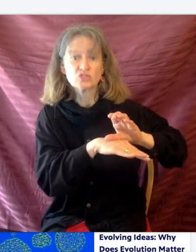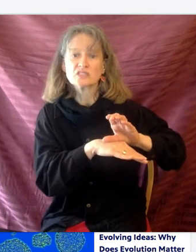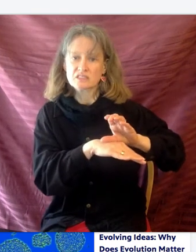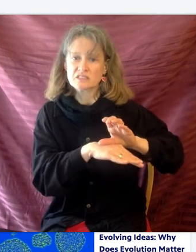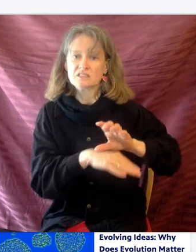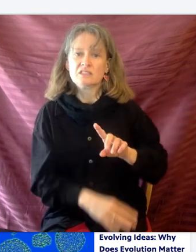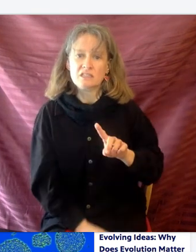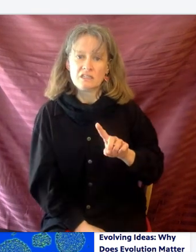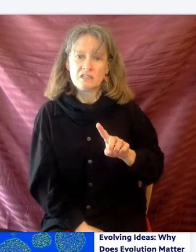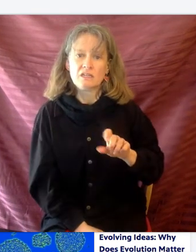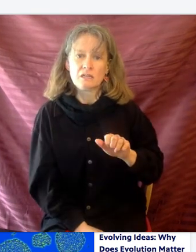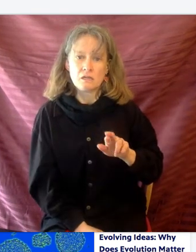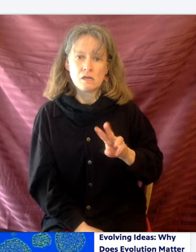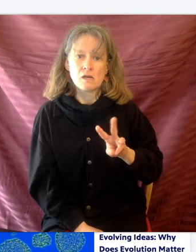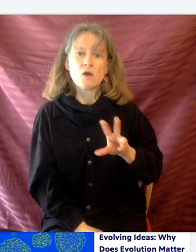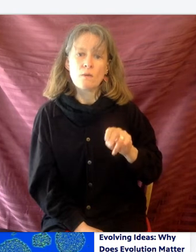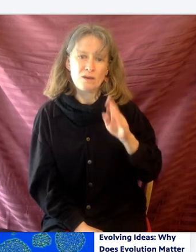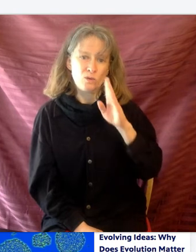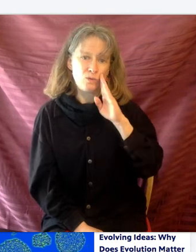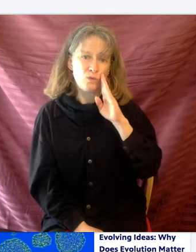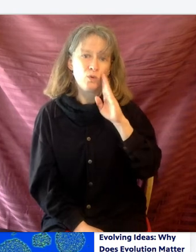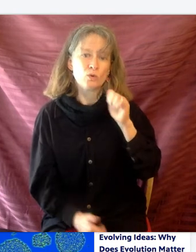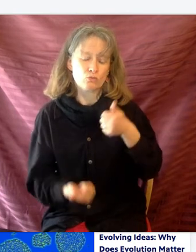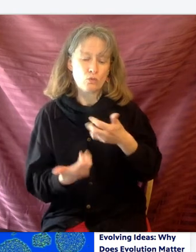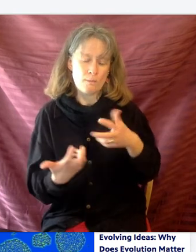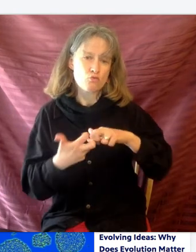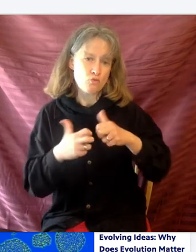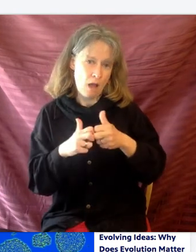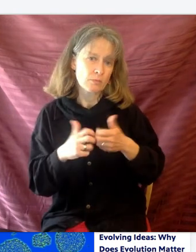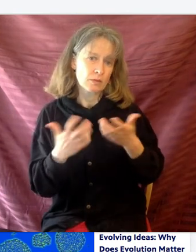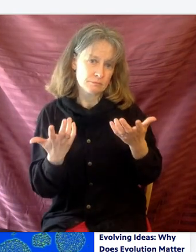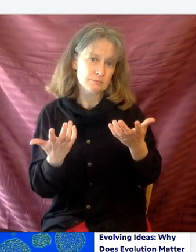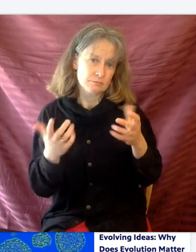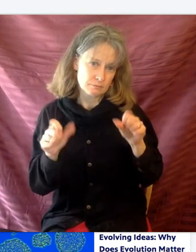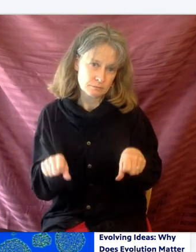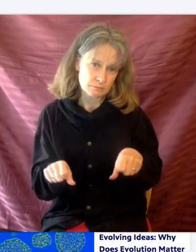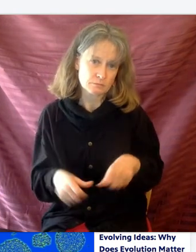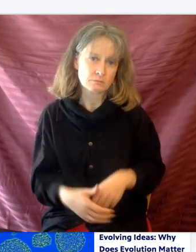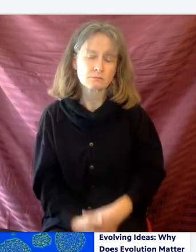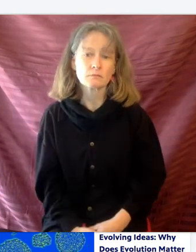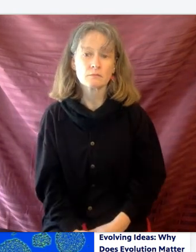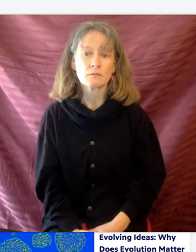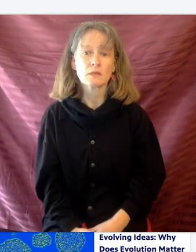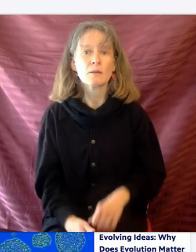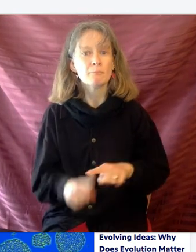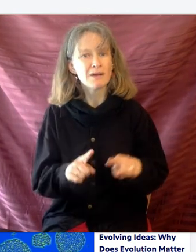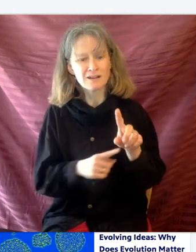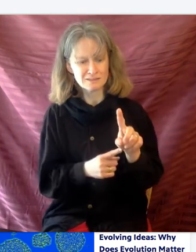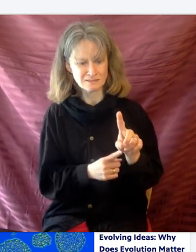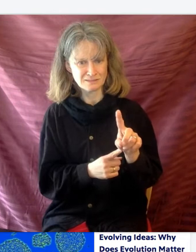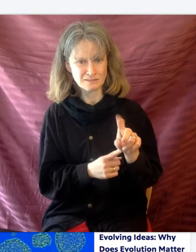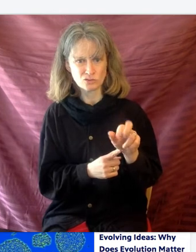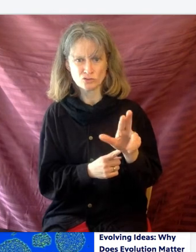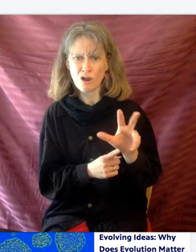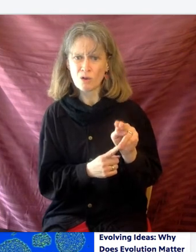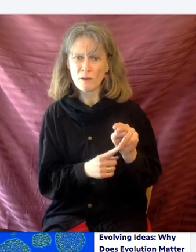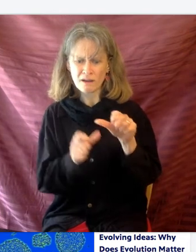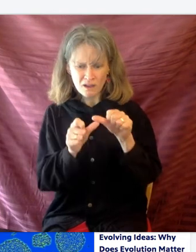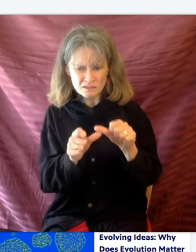very bad trouble and ruin his career. And yet Darwin also knew the evidence he gathered and the tests he